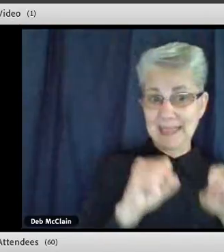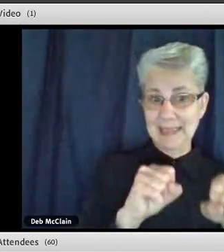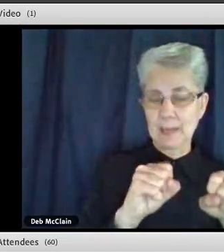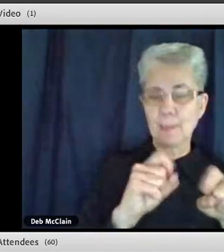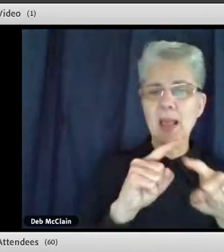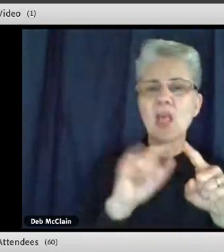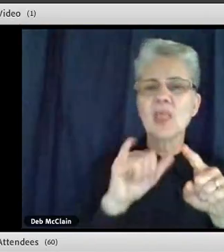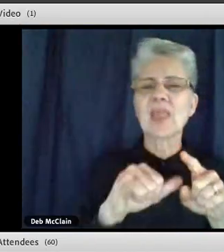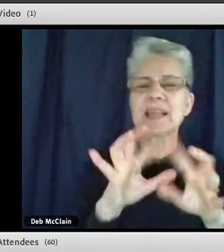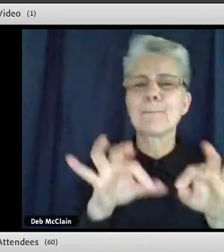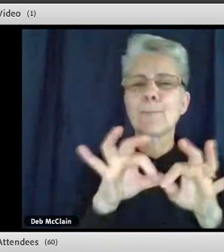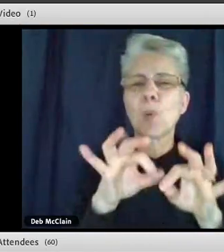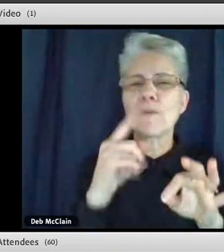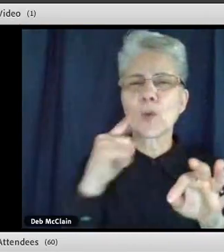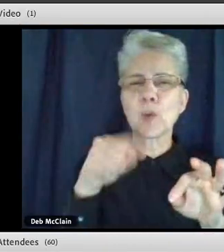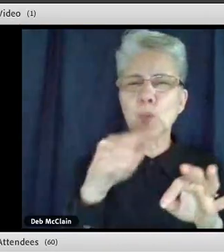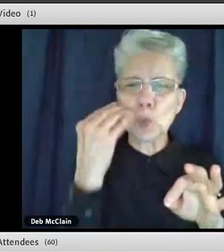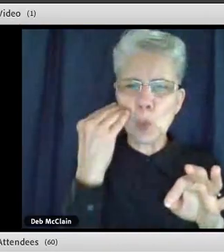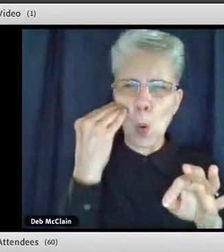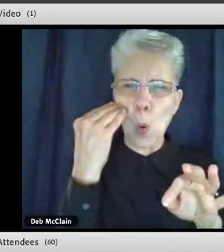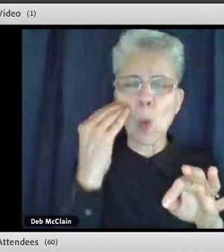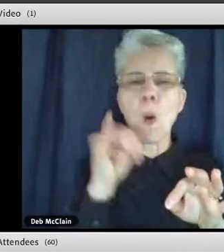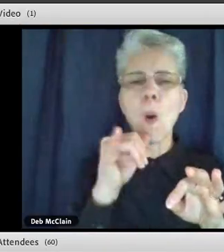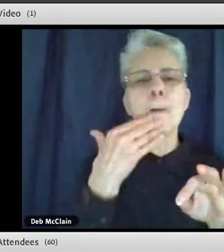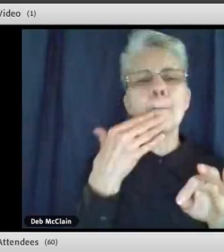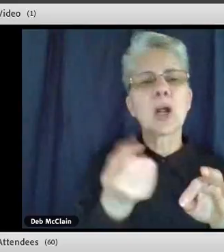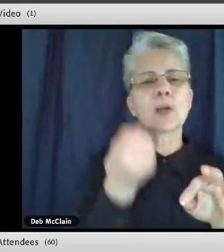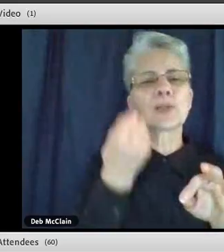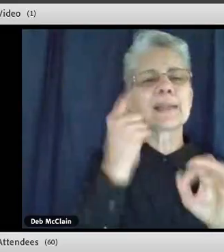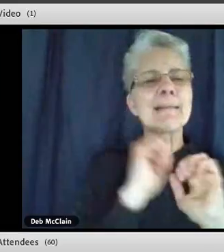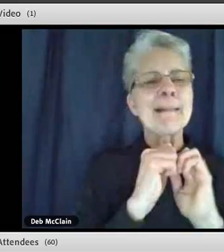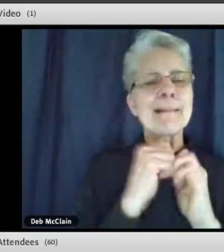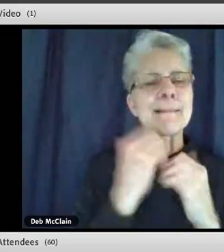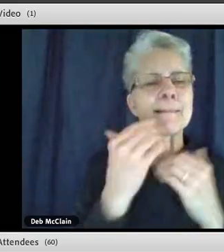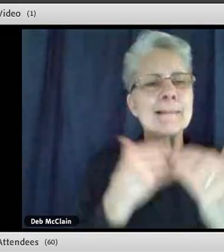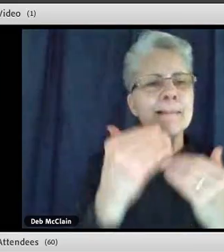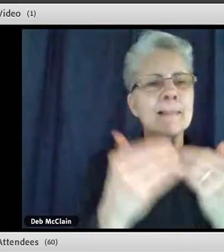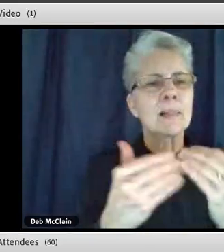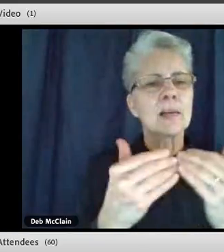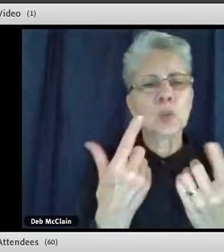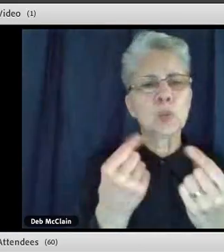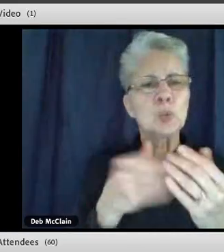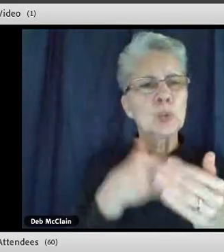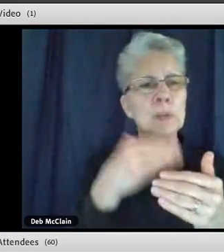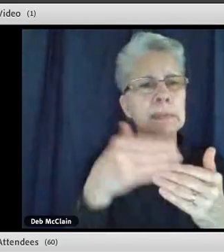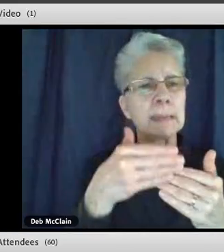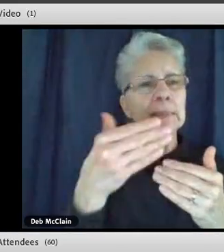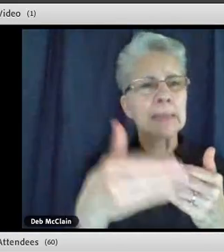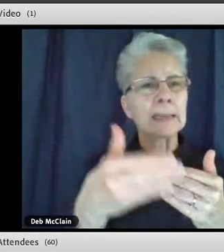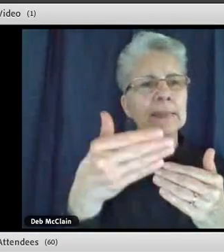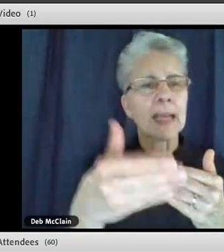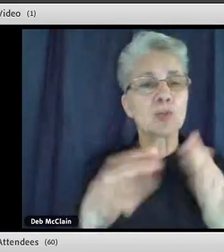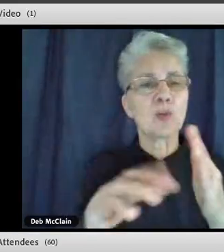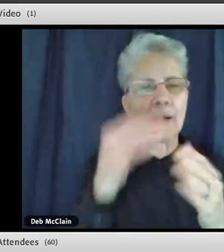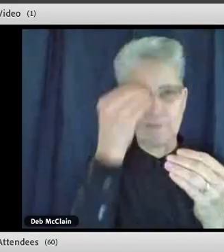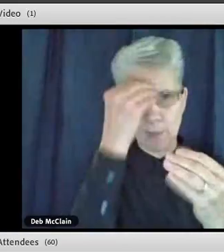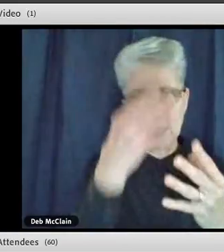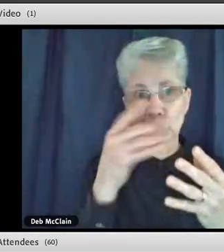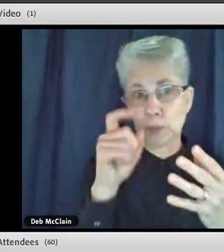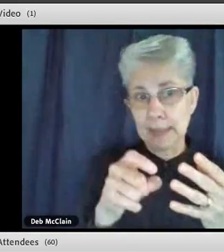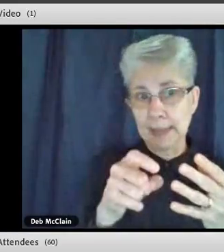important for you, so you have a better understanding of where you need to go to find the information you need. If that makes